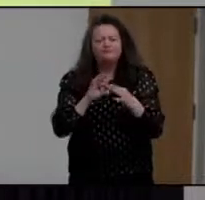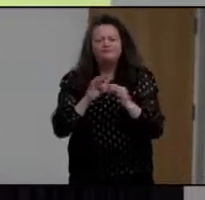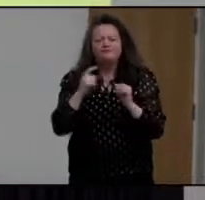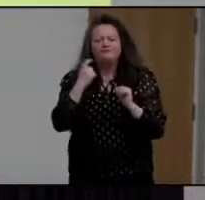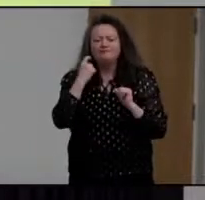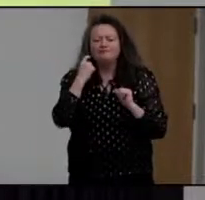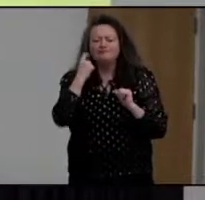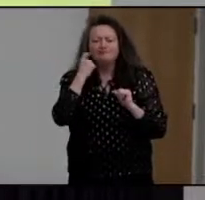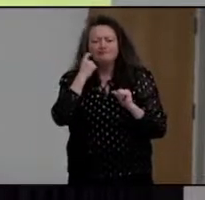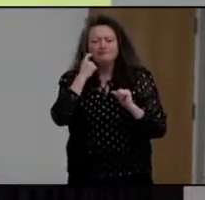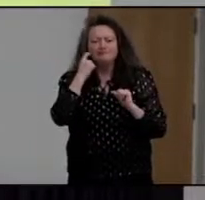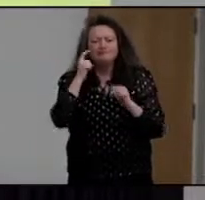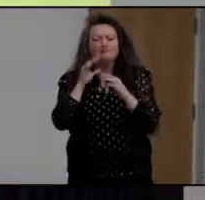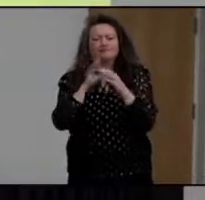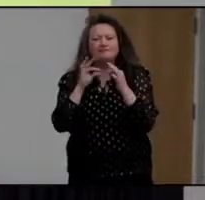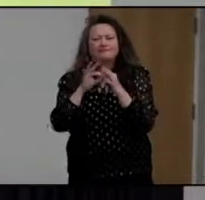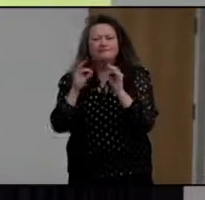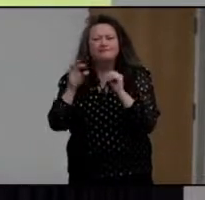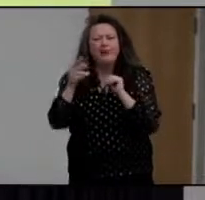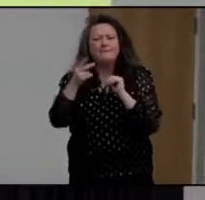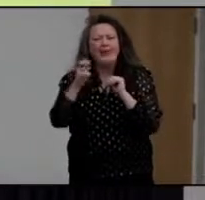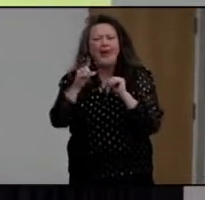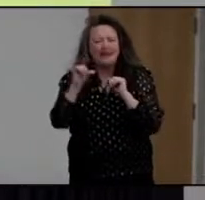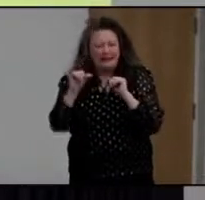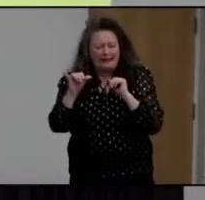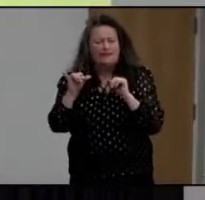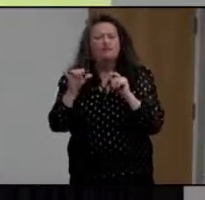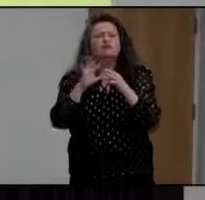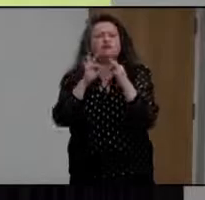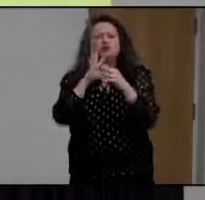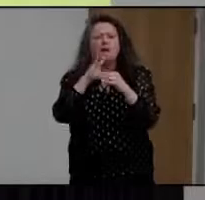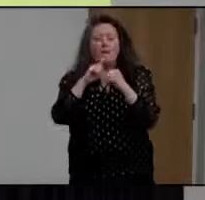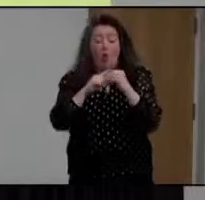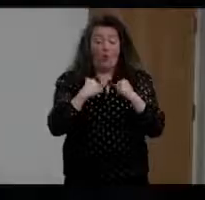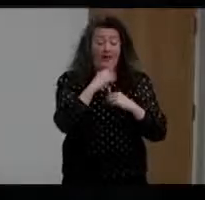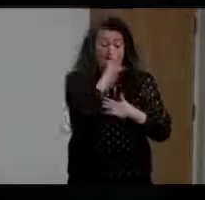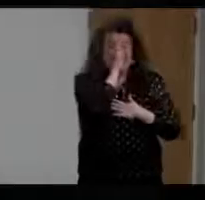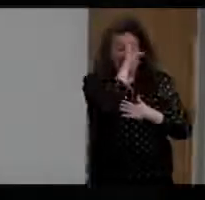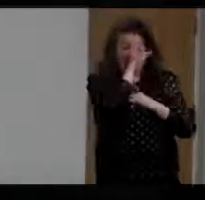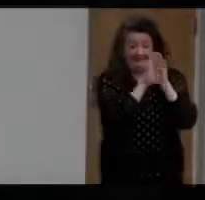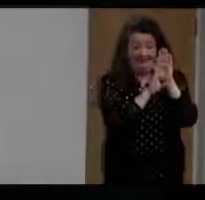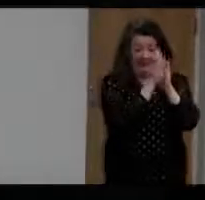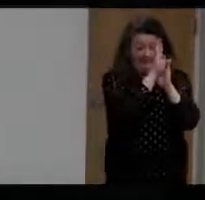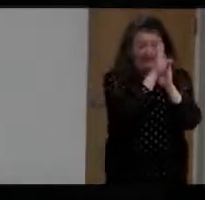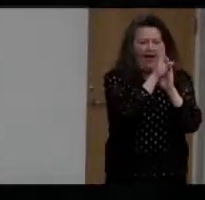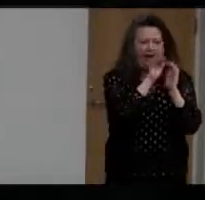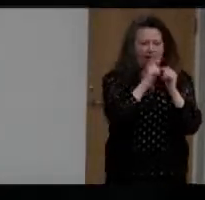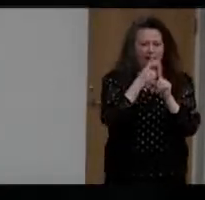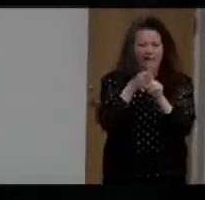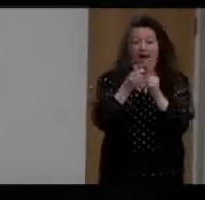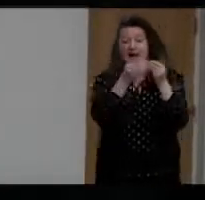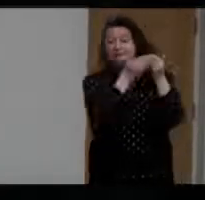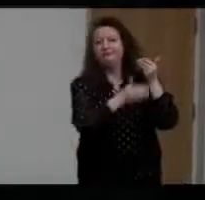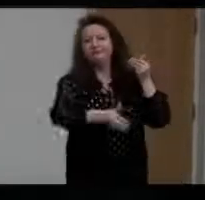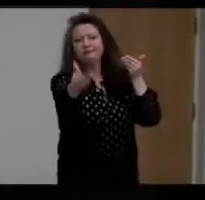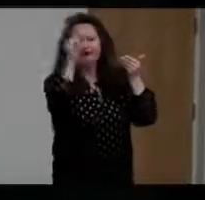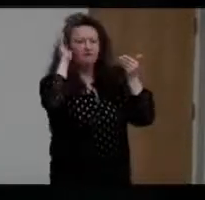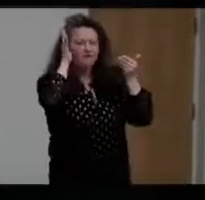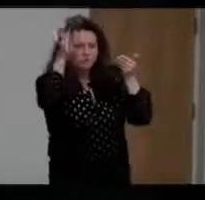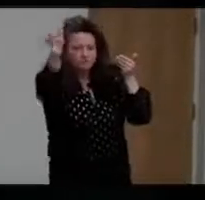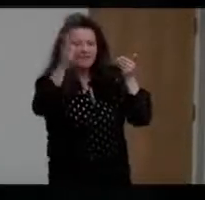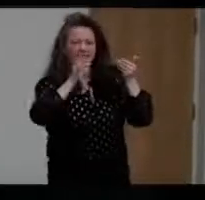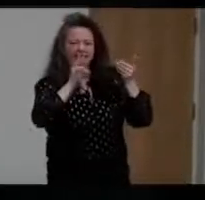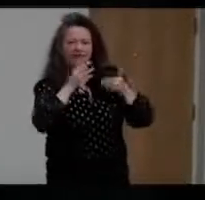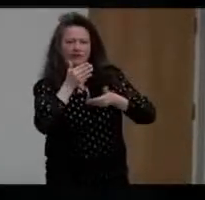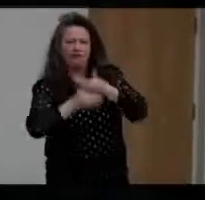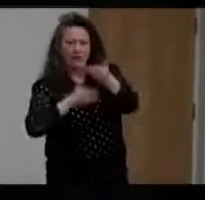many generations. And so when we think about what economic development looks like, from a law perspective, I'll probably think law should be making us money, so